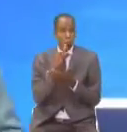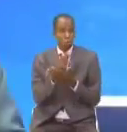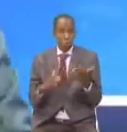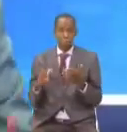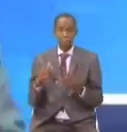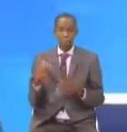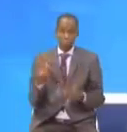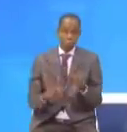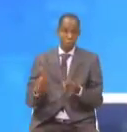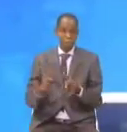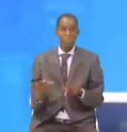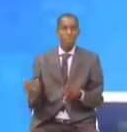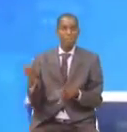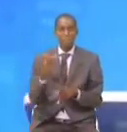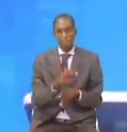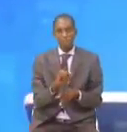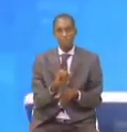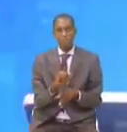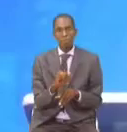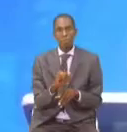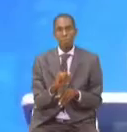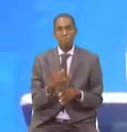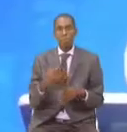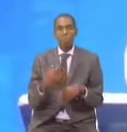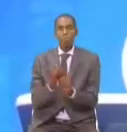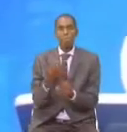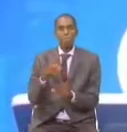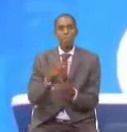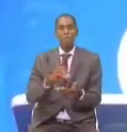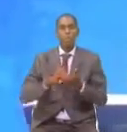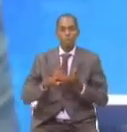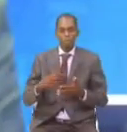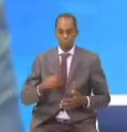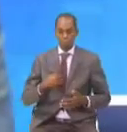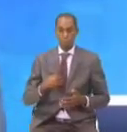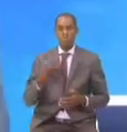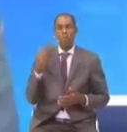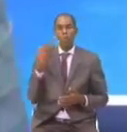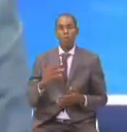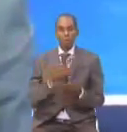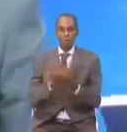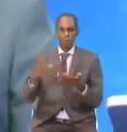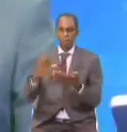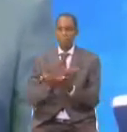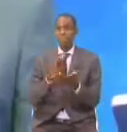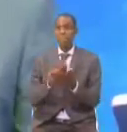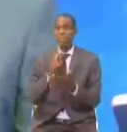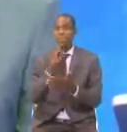sew their own garment of holiness, righteousness. That's what Adam and